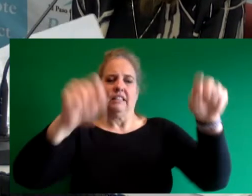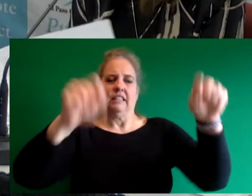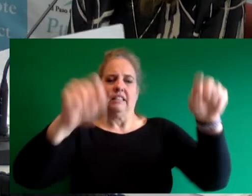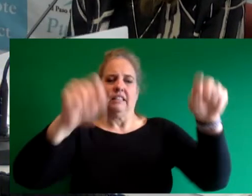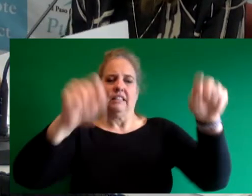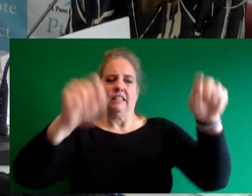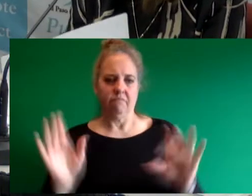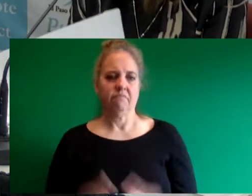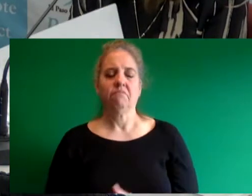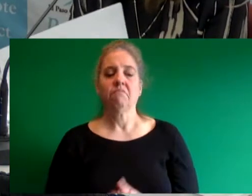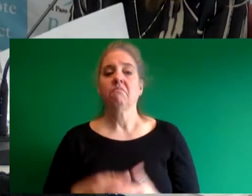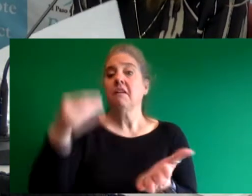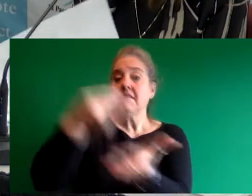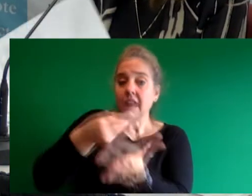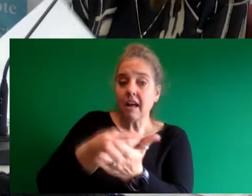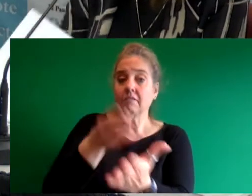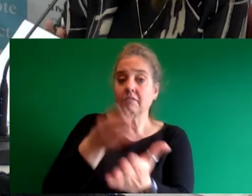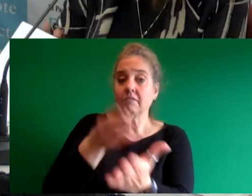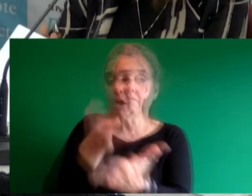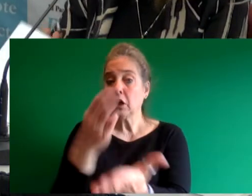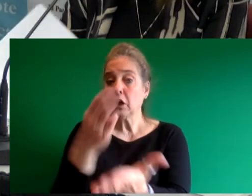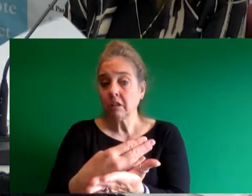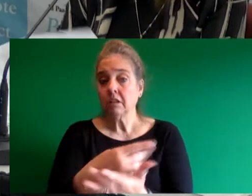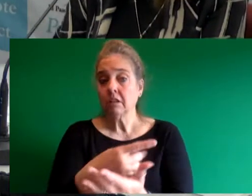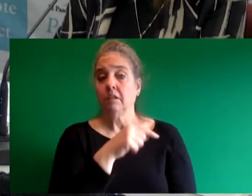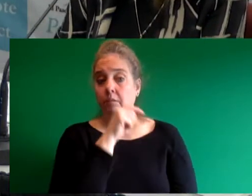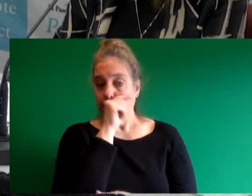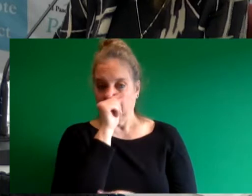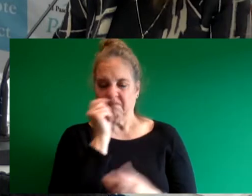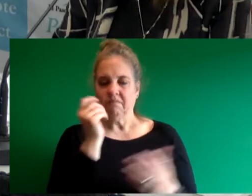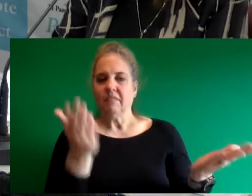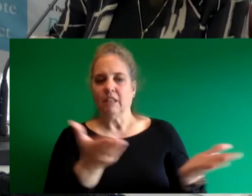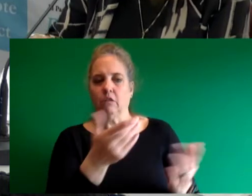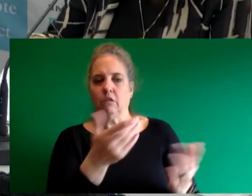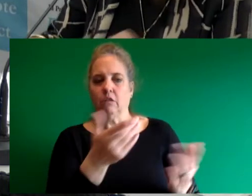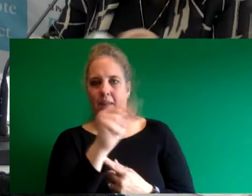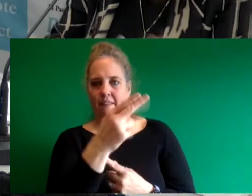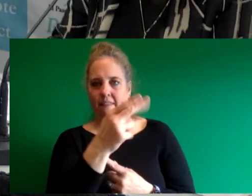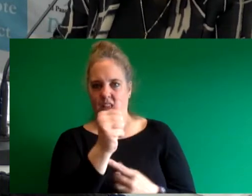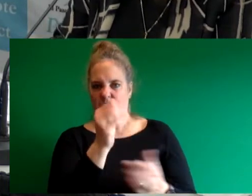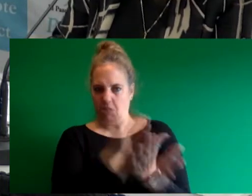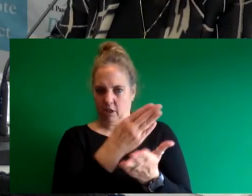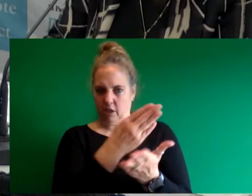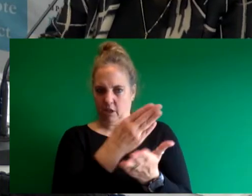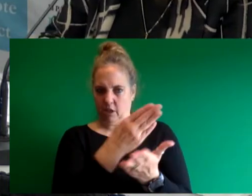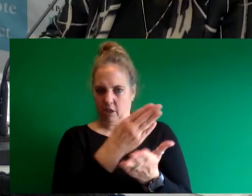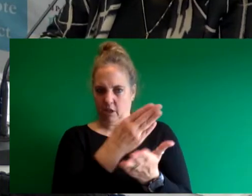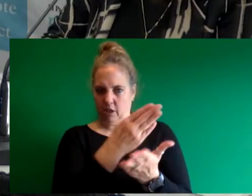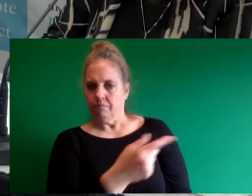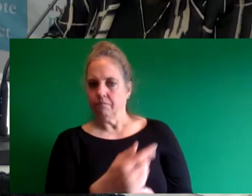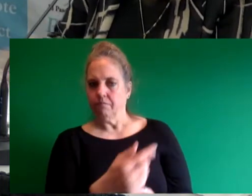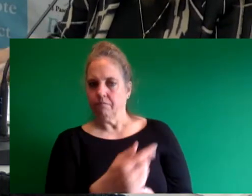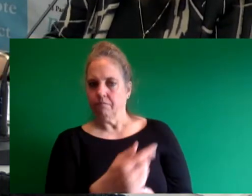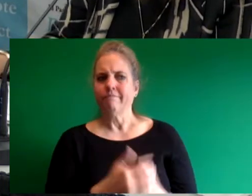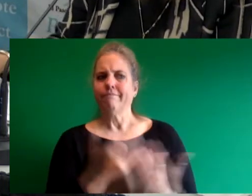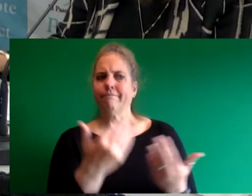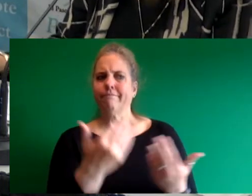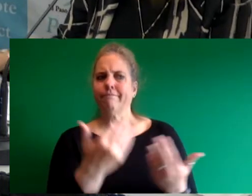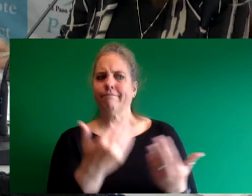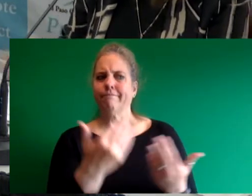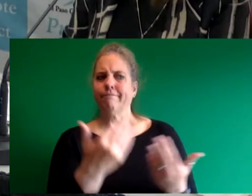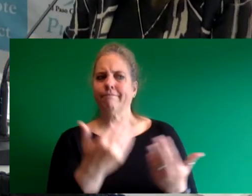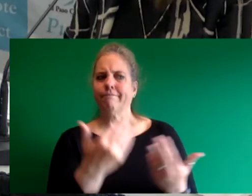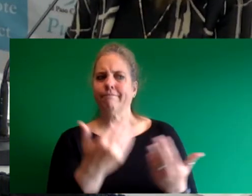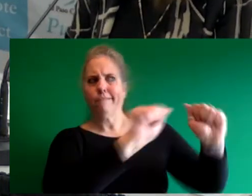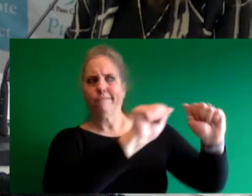here, and I think we have something we can put up on the screen. And while we're doing that, let me just read a note